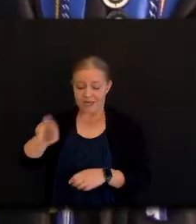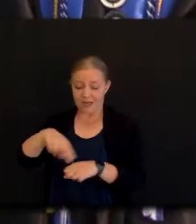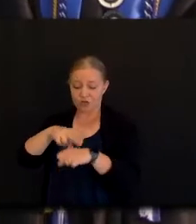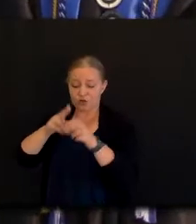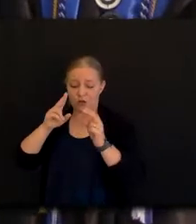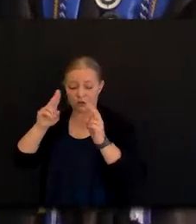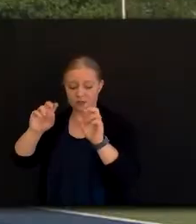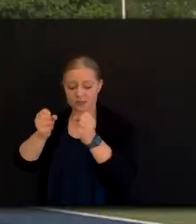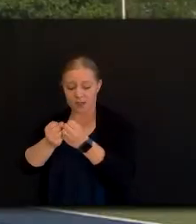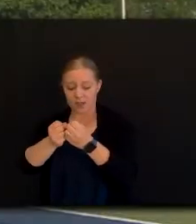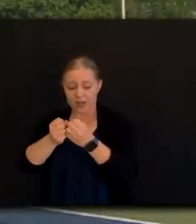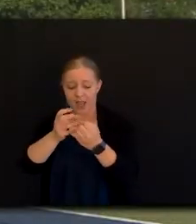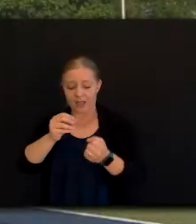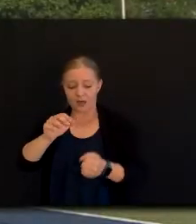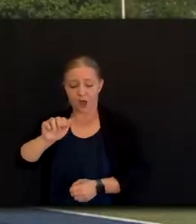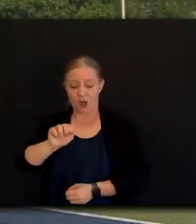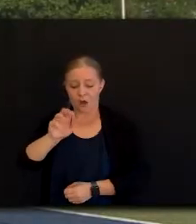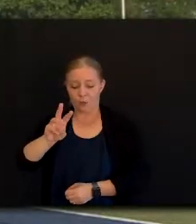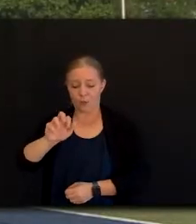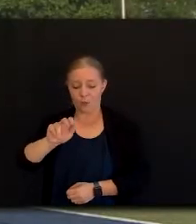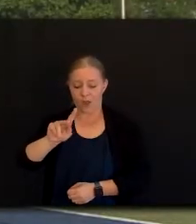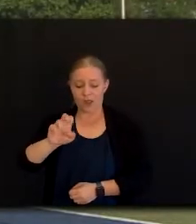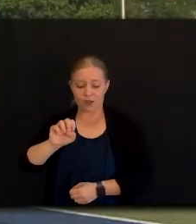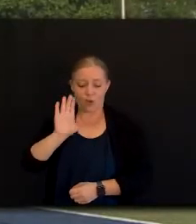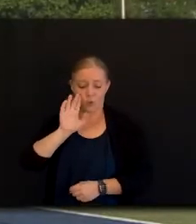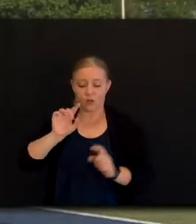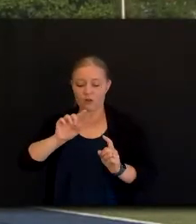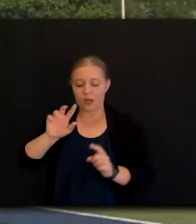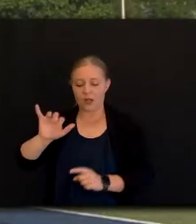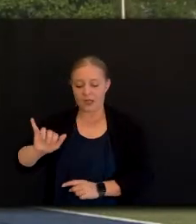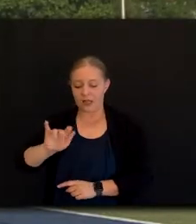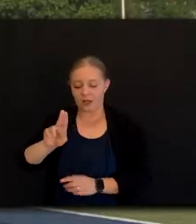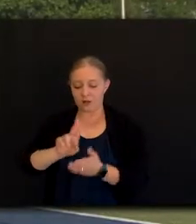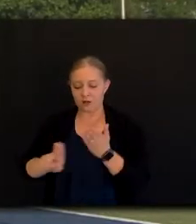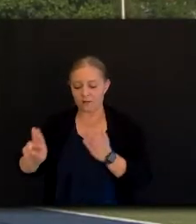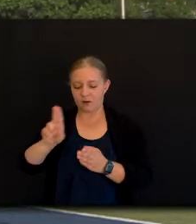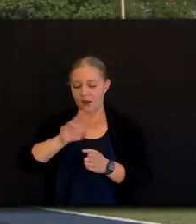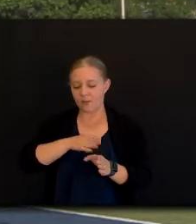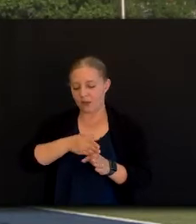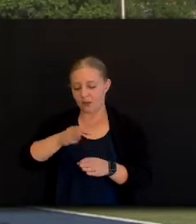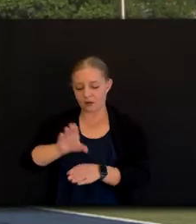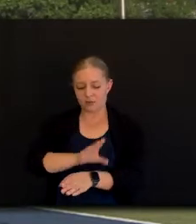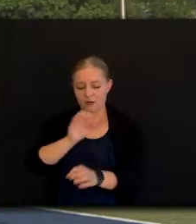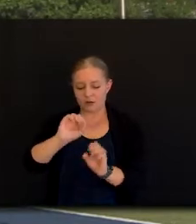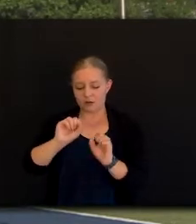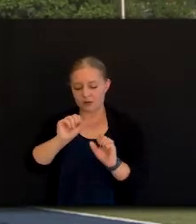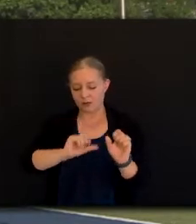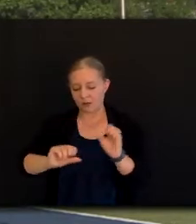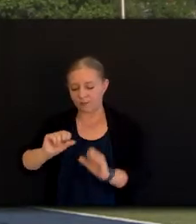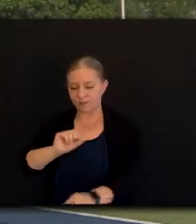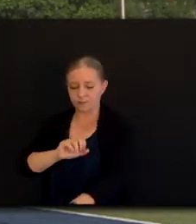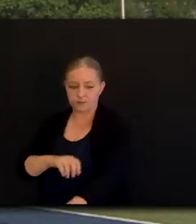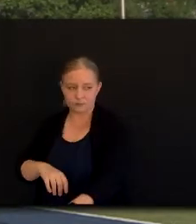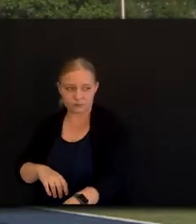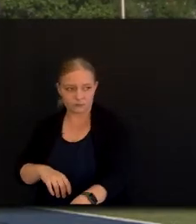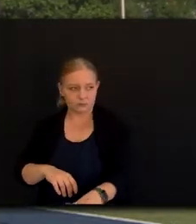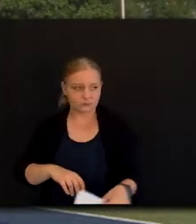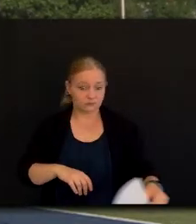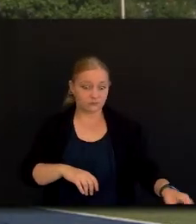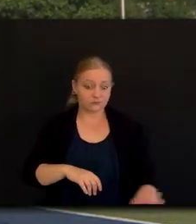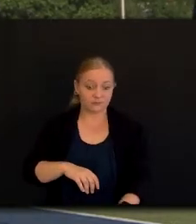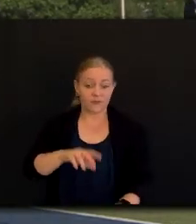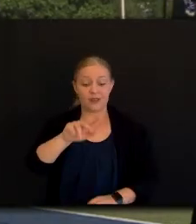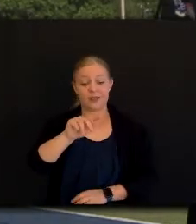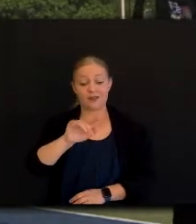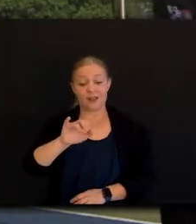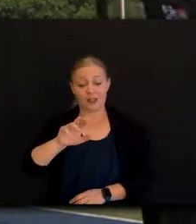Sykes. Tyler's parents are Dinah and Jeff Sykes. Tyler was involved in Rho Kappa, National Honor Society, where he served as president,